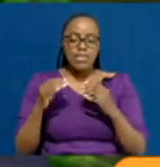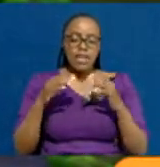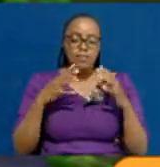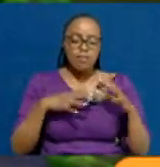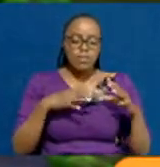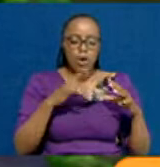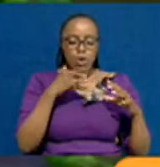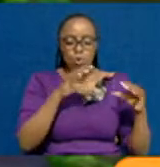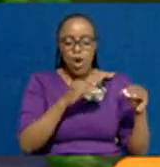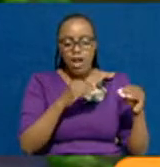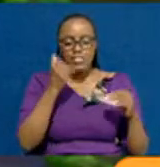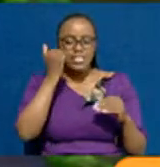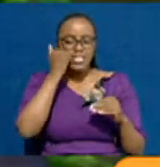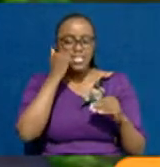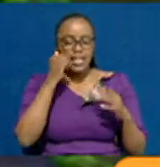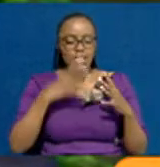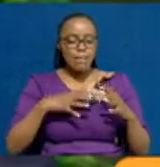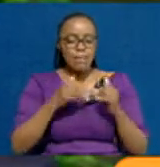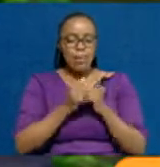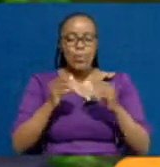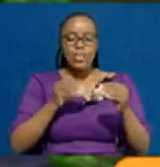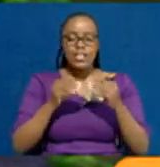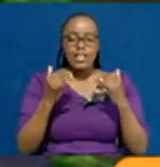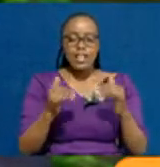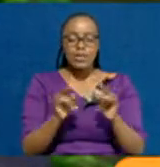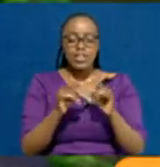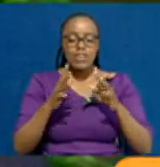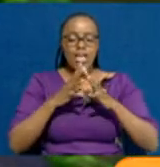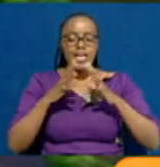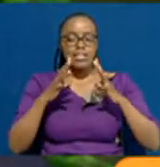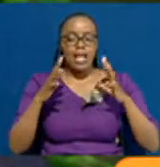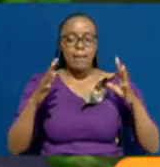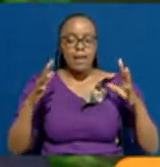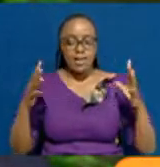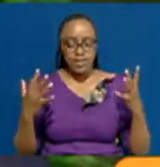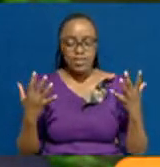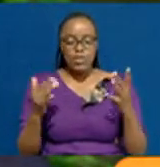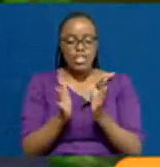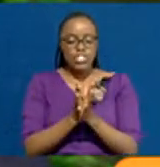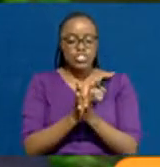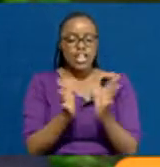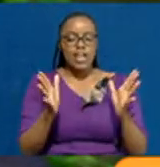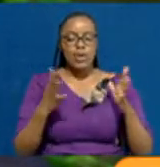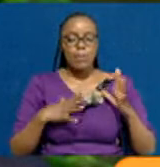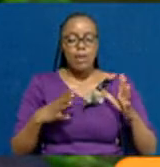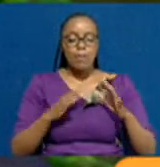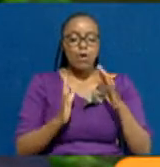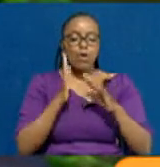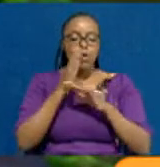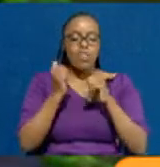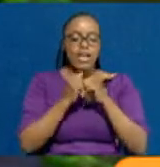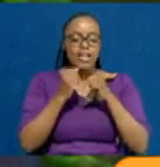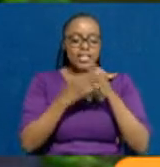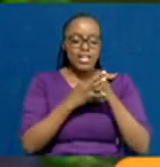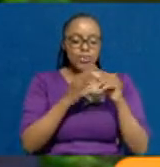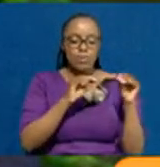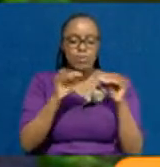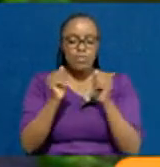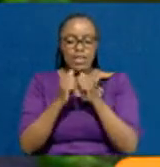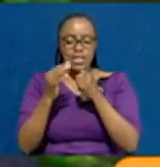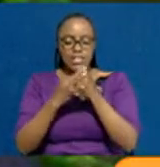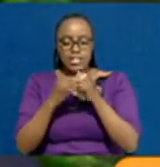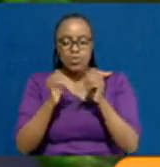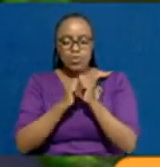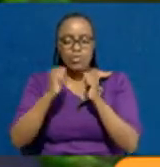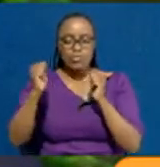comorbidities, moved down to people with disabilities, now expanded to the rest of the population above 18. We moved from 18 to 15